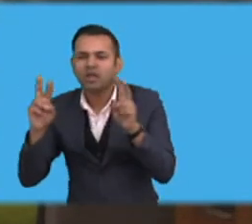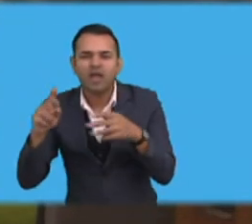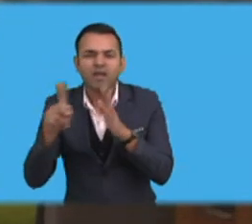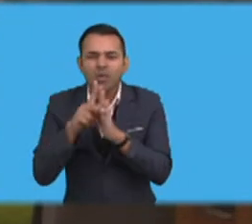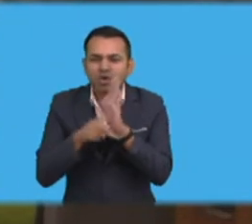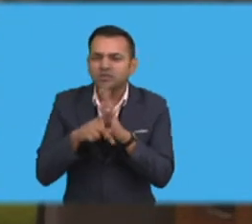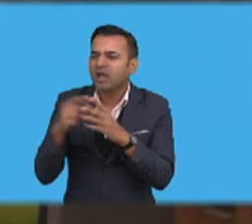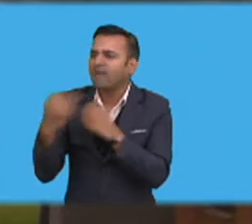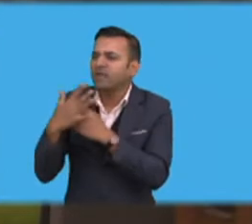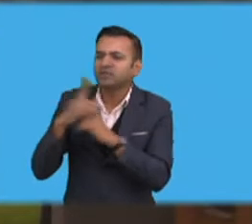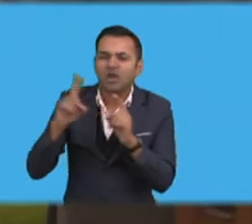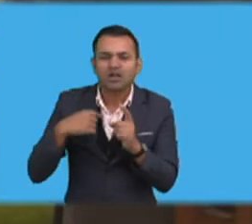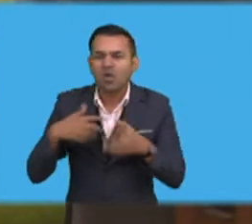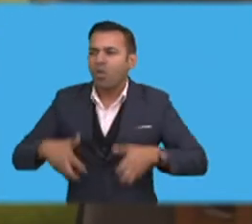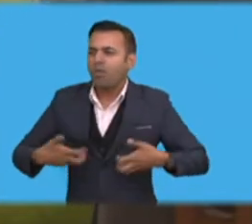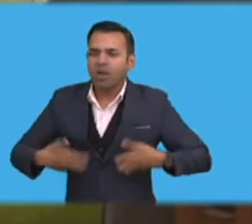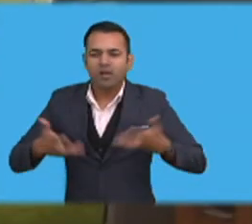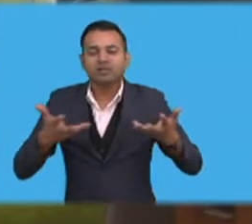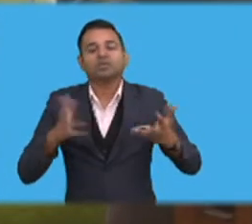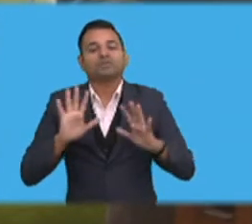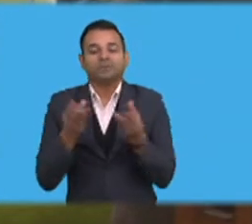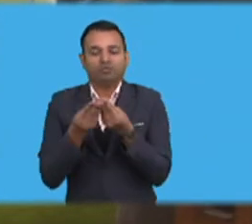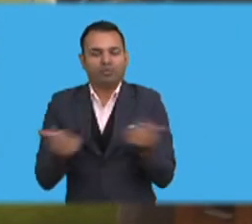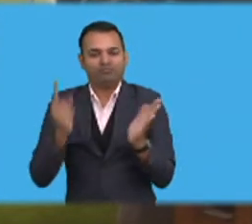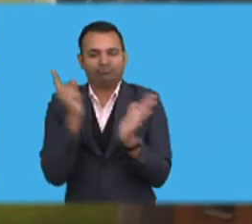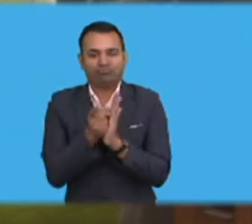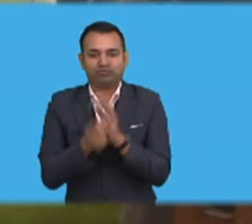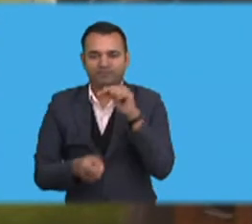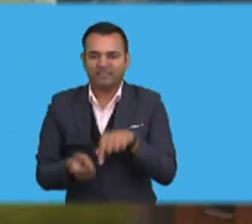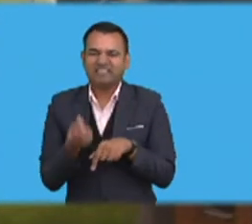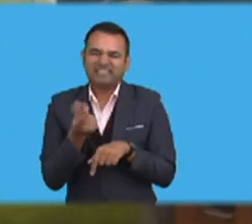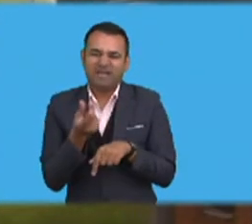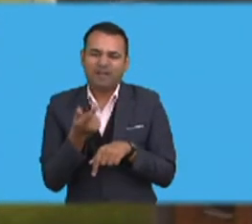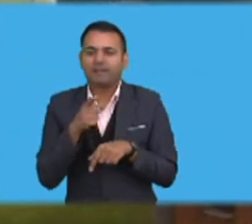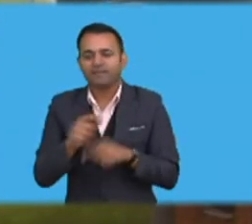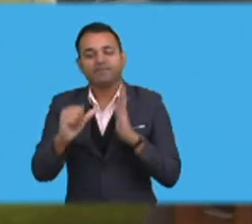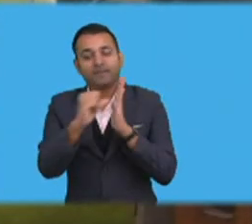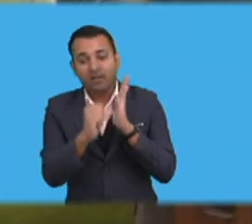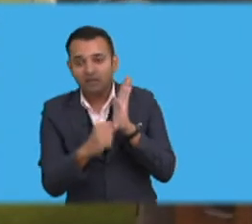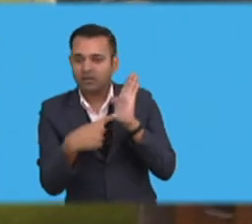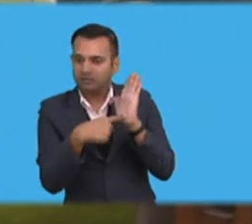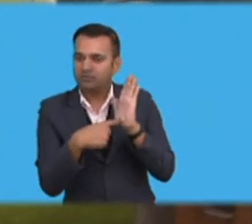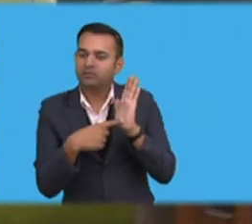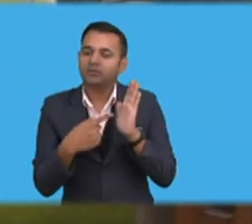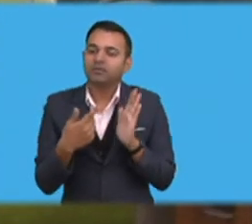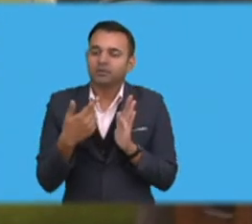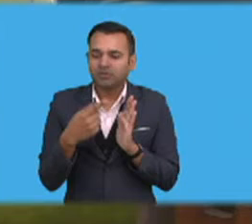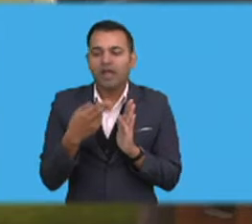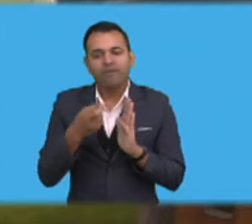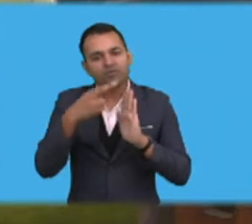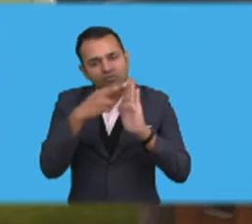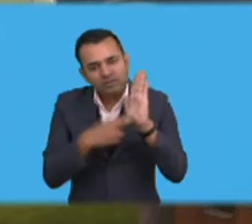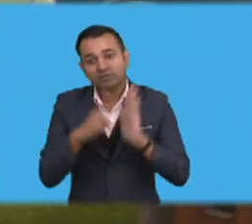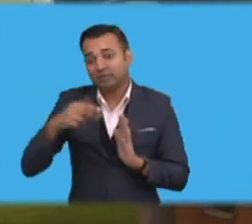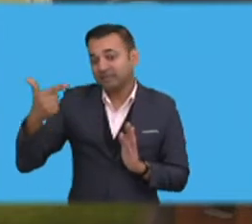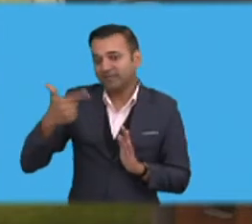has been eased with the completion of a simple form prescribed under the Accident Compensation Regulations 2017 and submitted